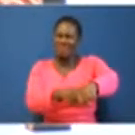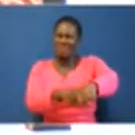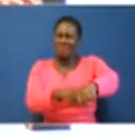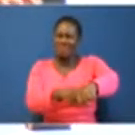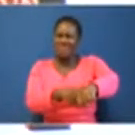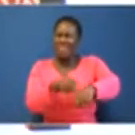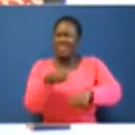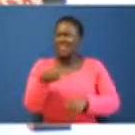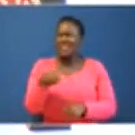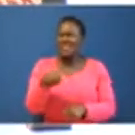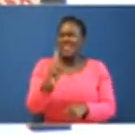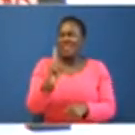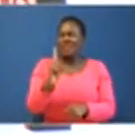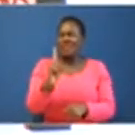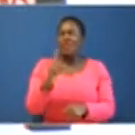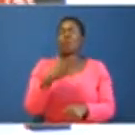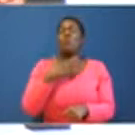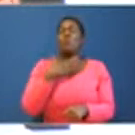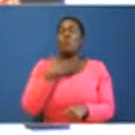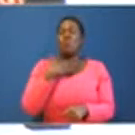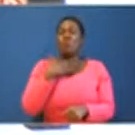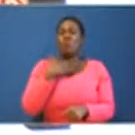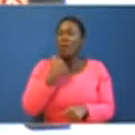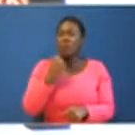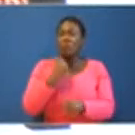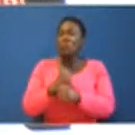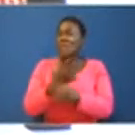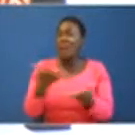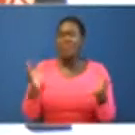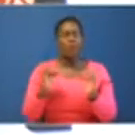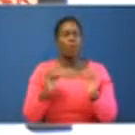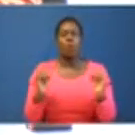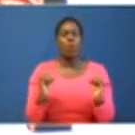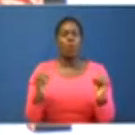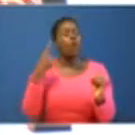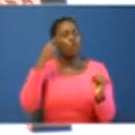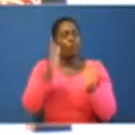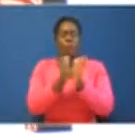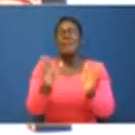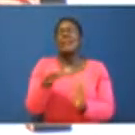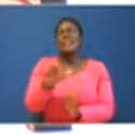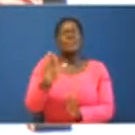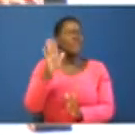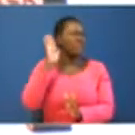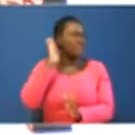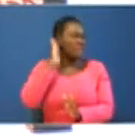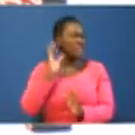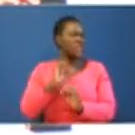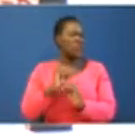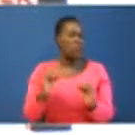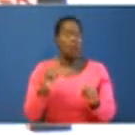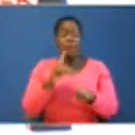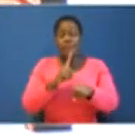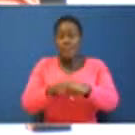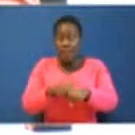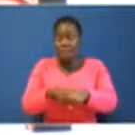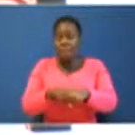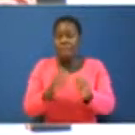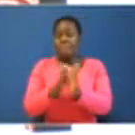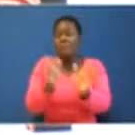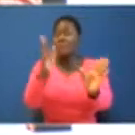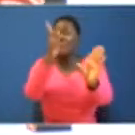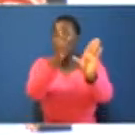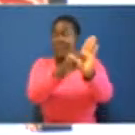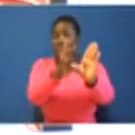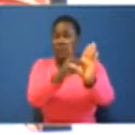from a place where they genuinely want to to to do something for the people and therefore they will listen even when it comes to public